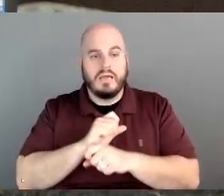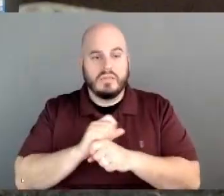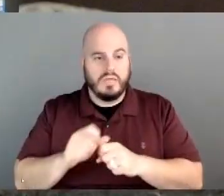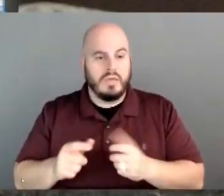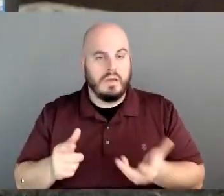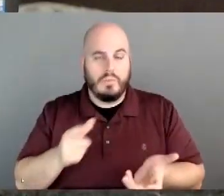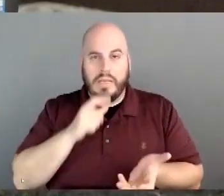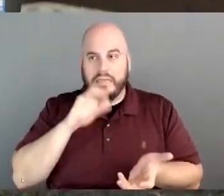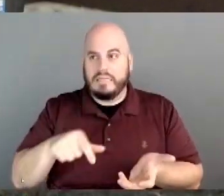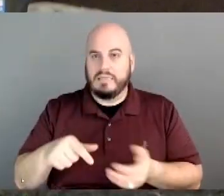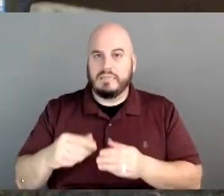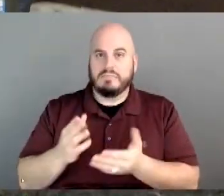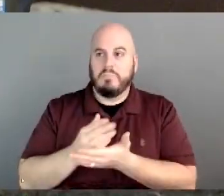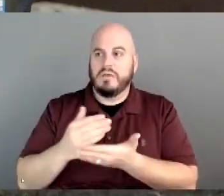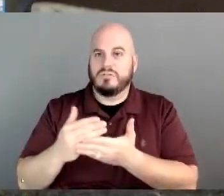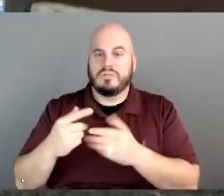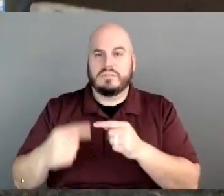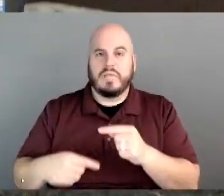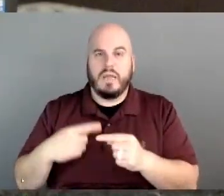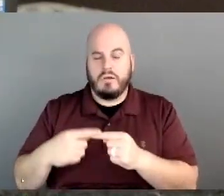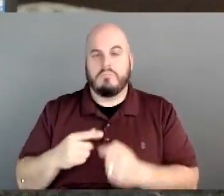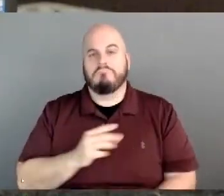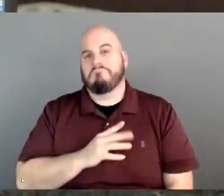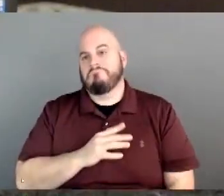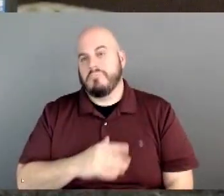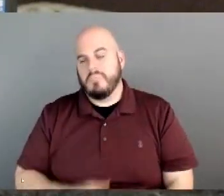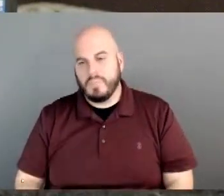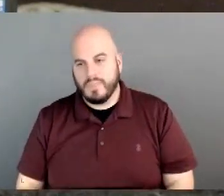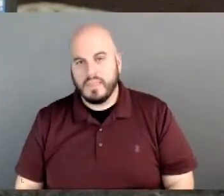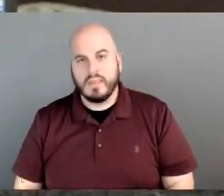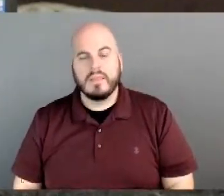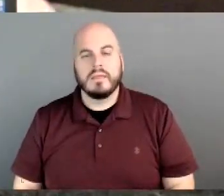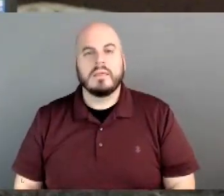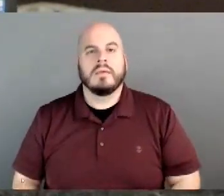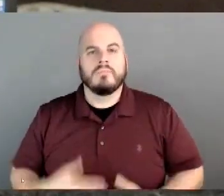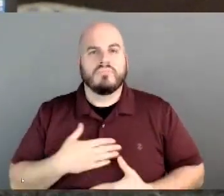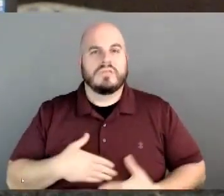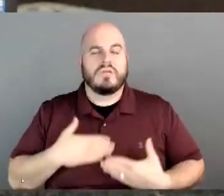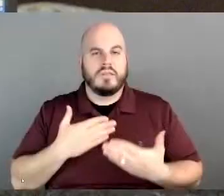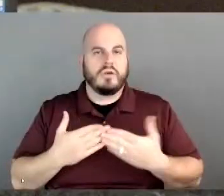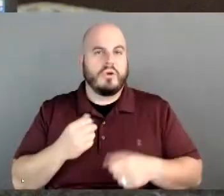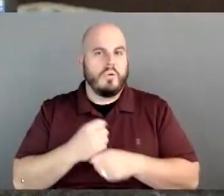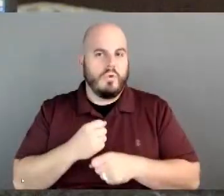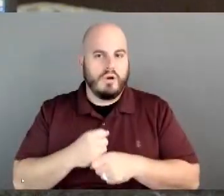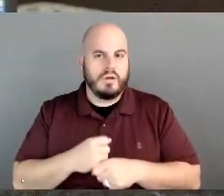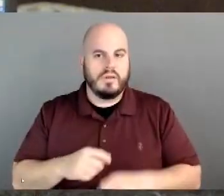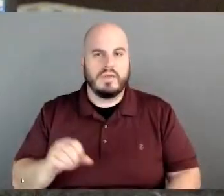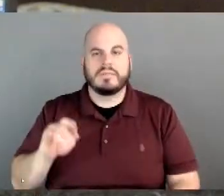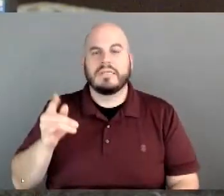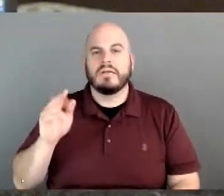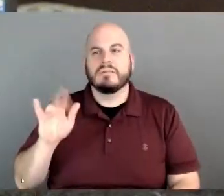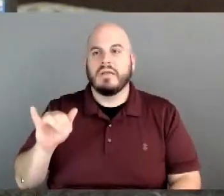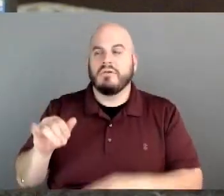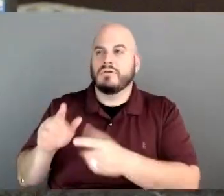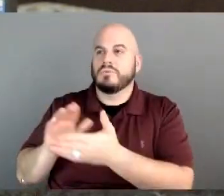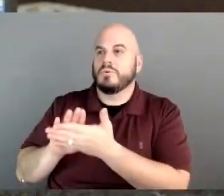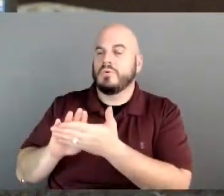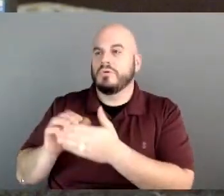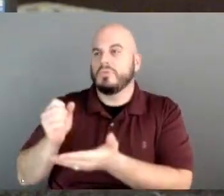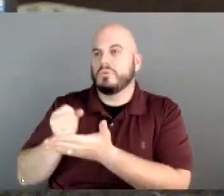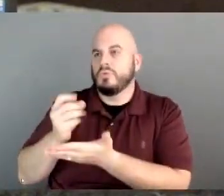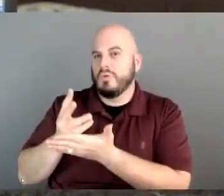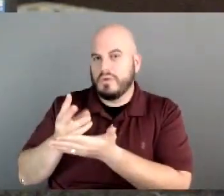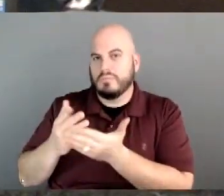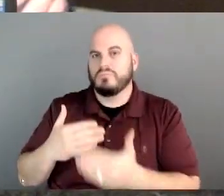So, no, but appreciate all your good work. Appreciate. I see Dean Singletary back there, School of Social Work. Appreciate their